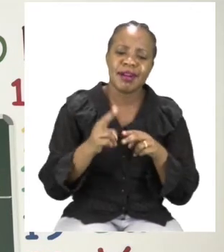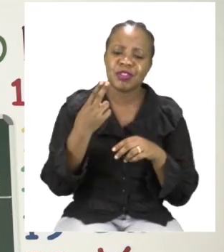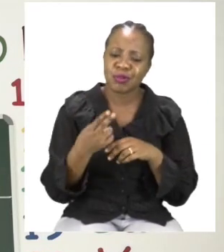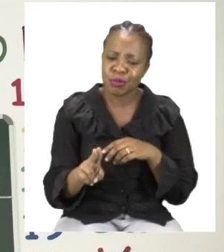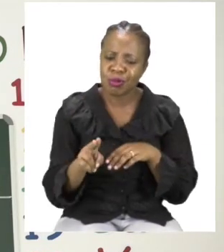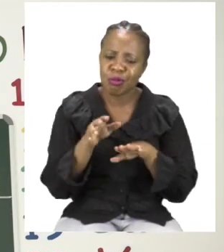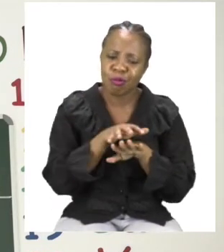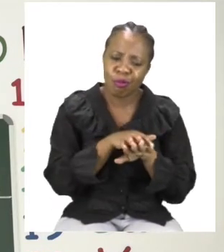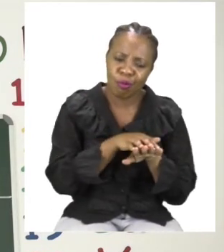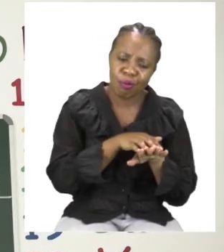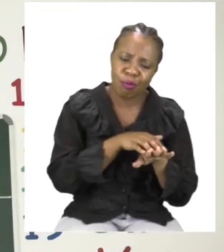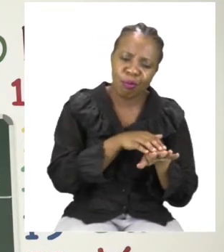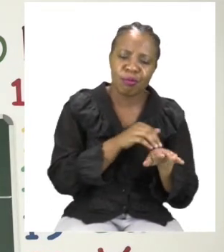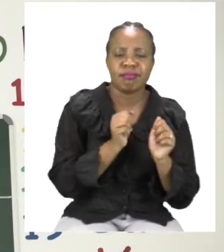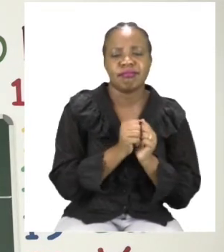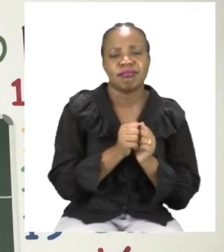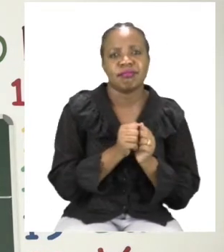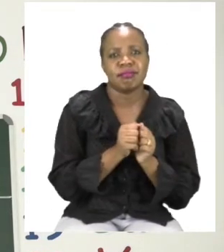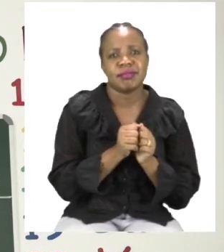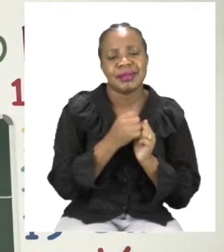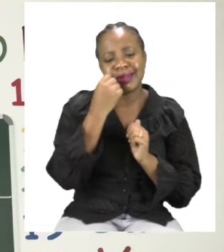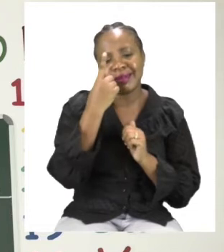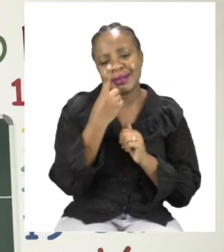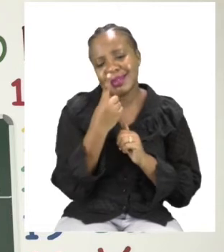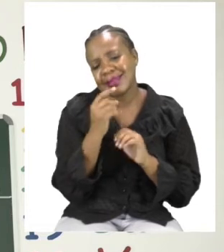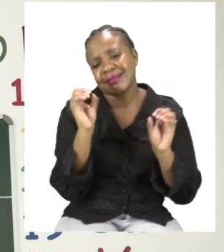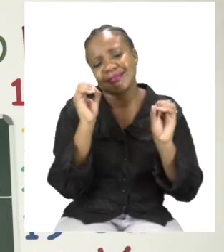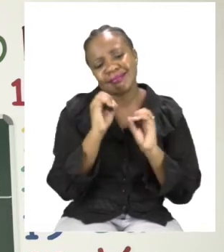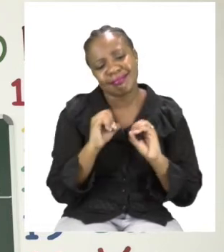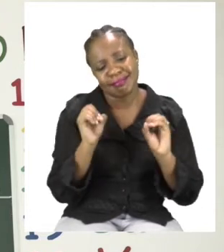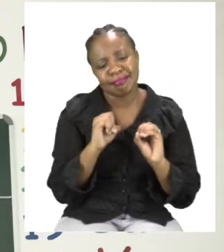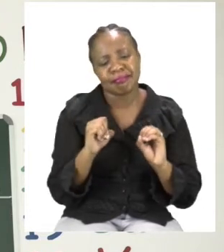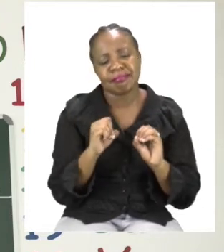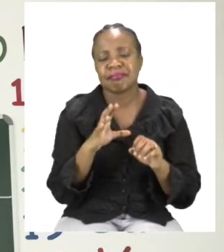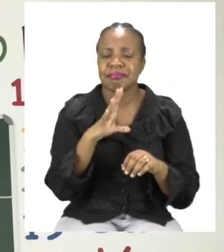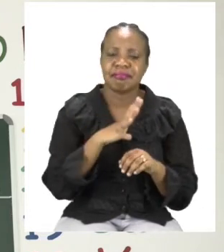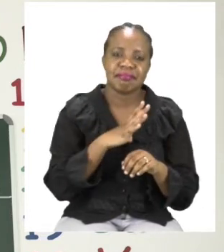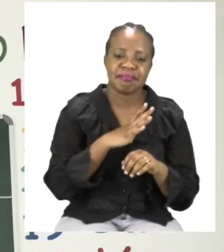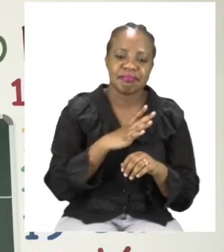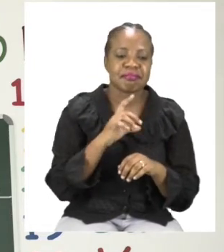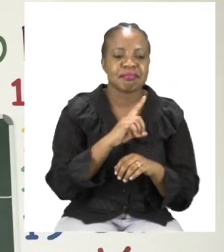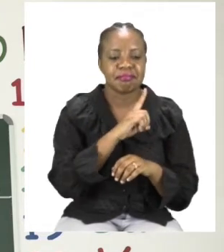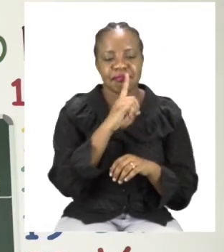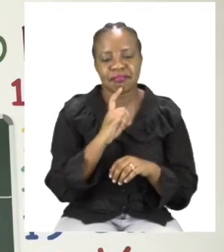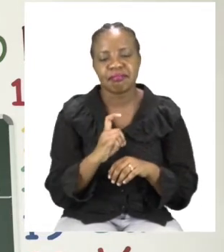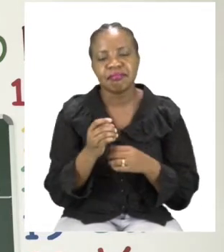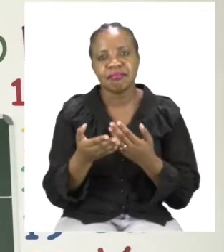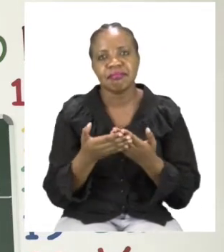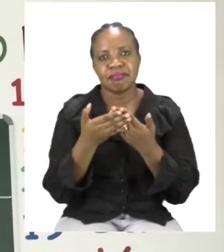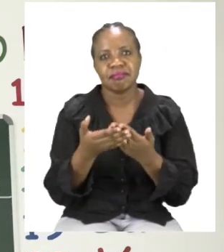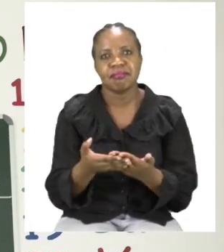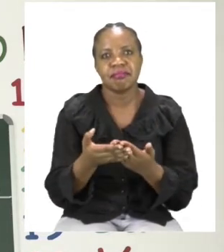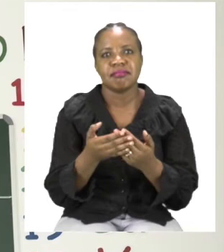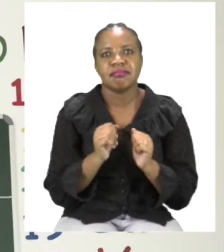Don't rush. And if you did not understand anything, it's okay to ask for help. I will see you just